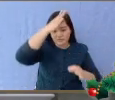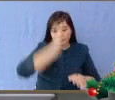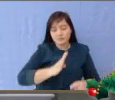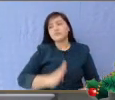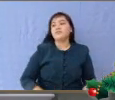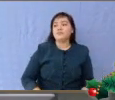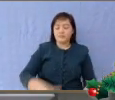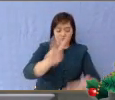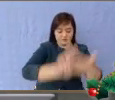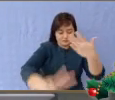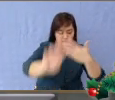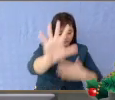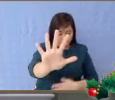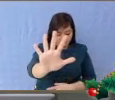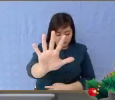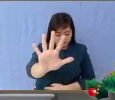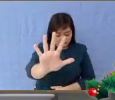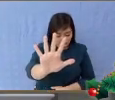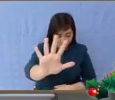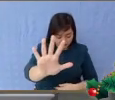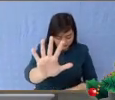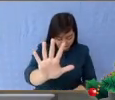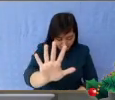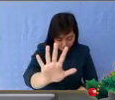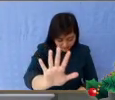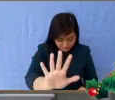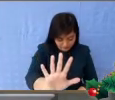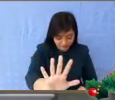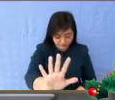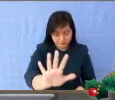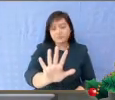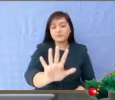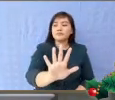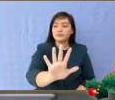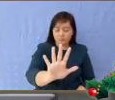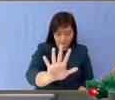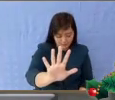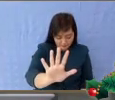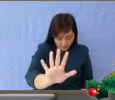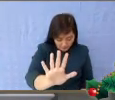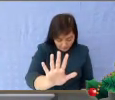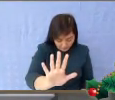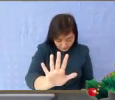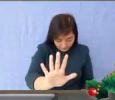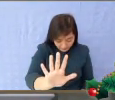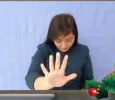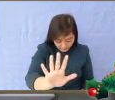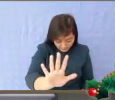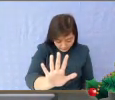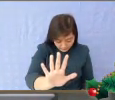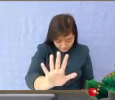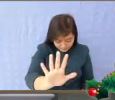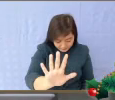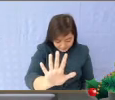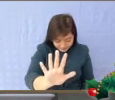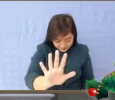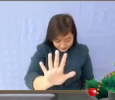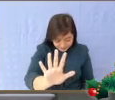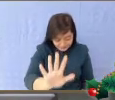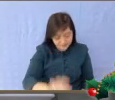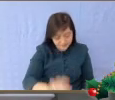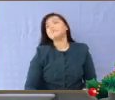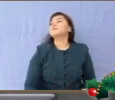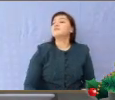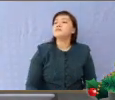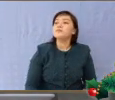Yeah. Verse 5, Thou preparest a table before me in the presence of mine enemies. My goodness, sino